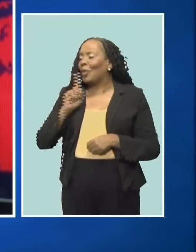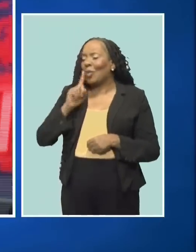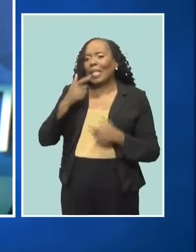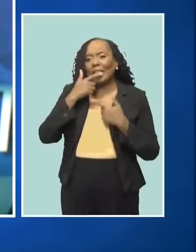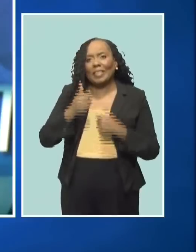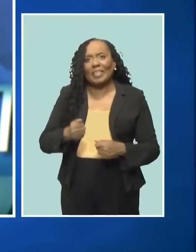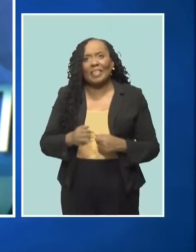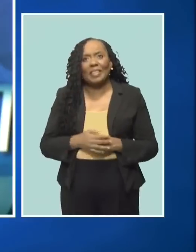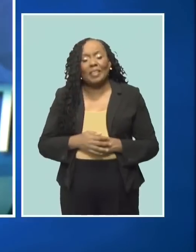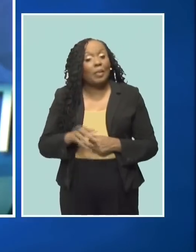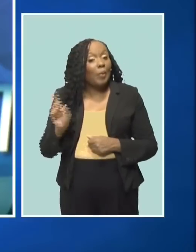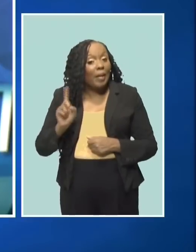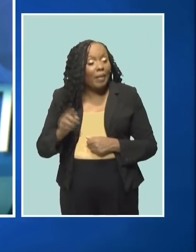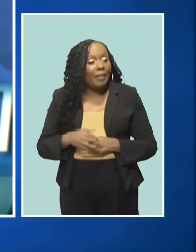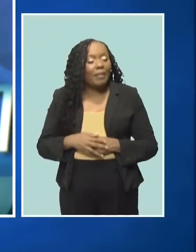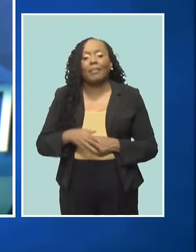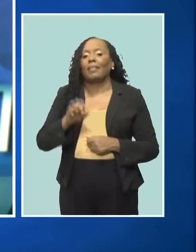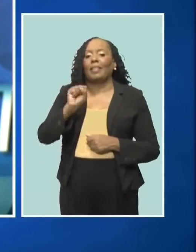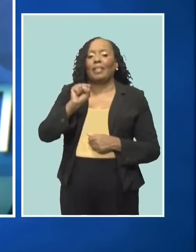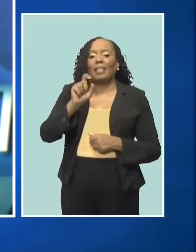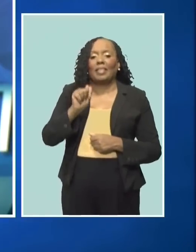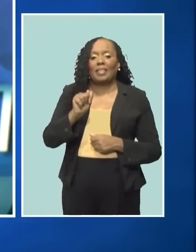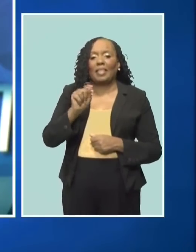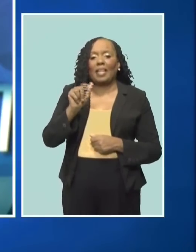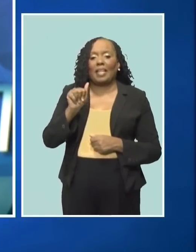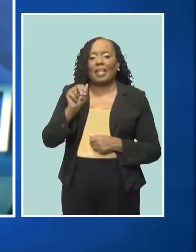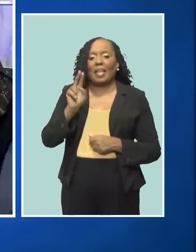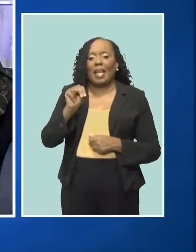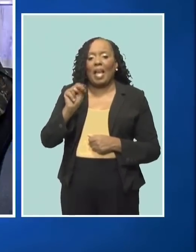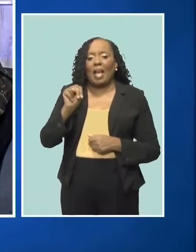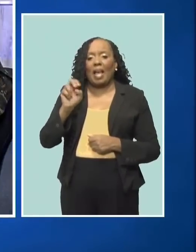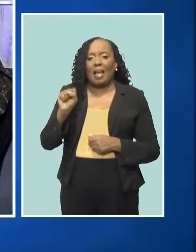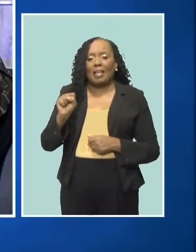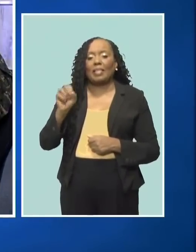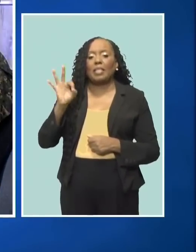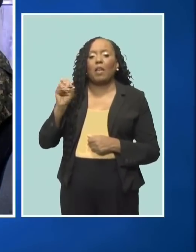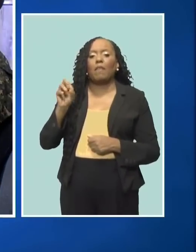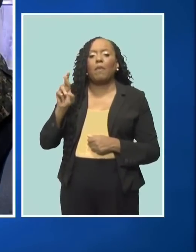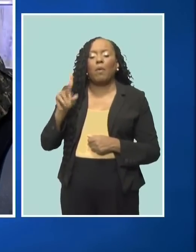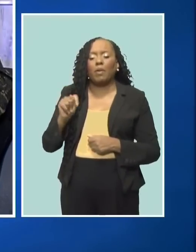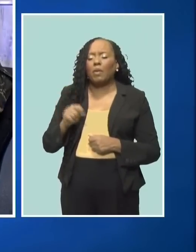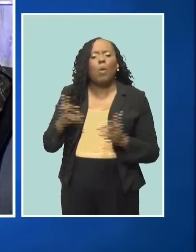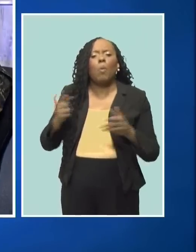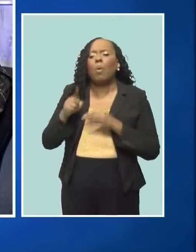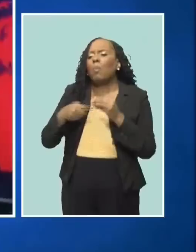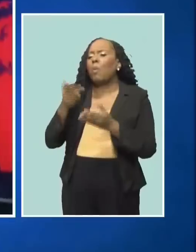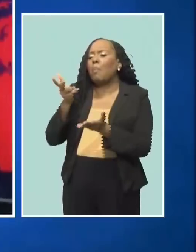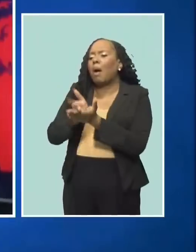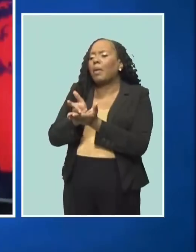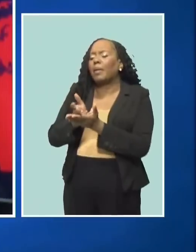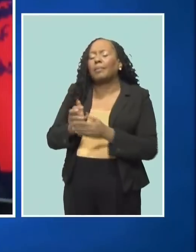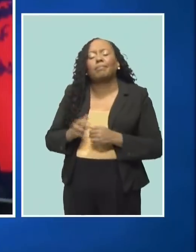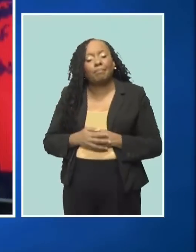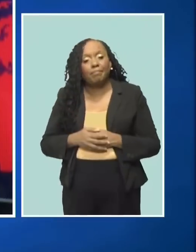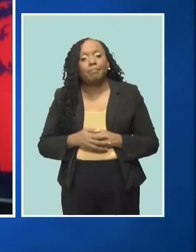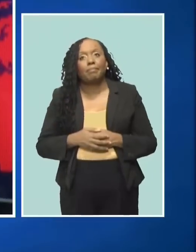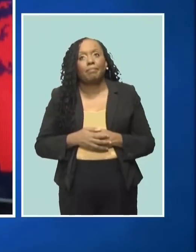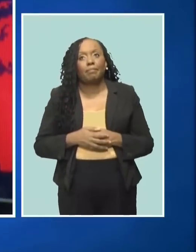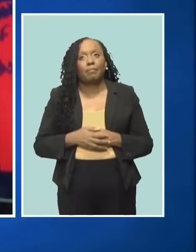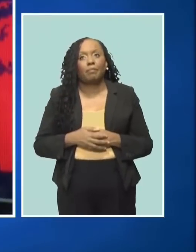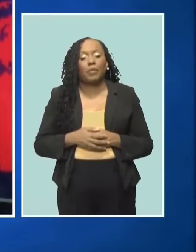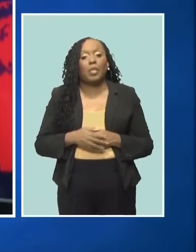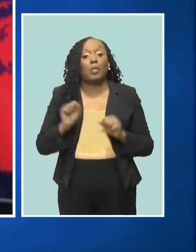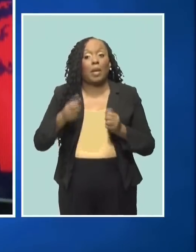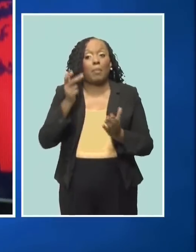indeed. It's at the St. Anne's Fort. Parking is a consideration. What advice can you give to people? Yes, please. So parking, we have parking at the Lake